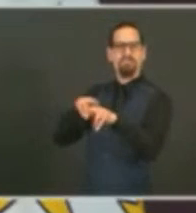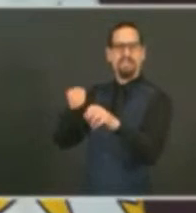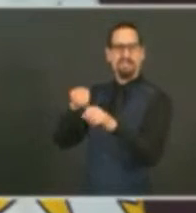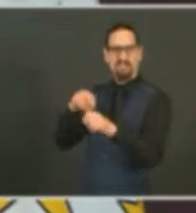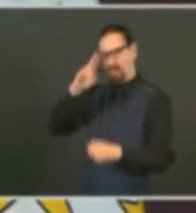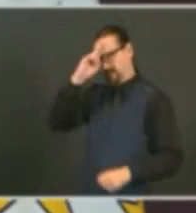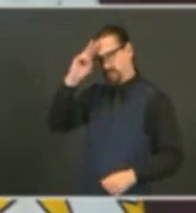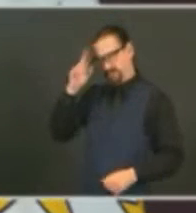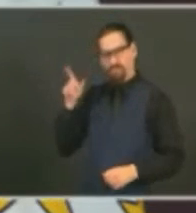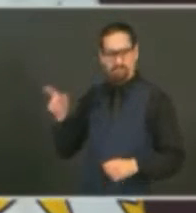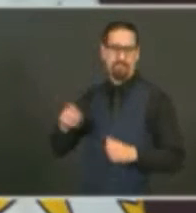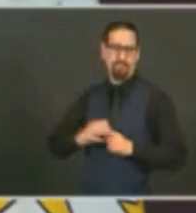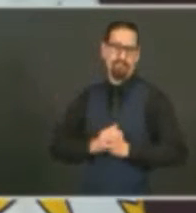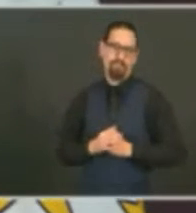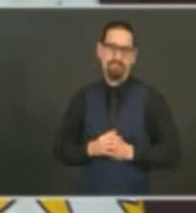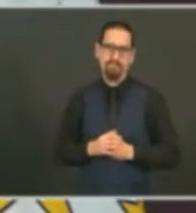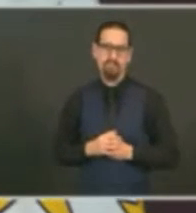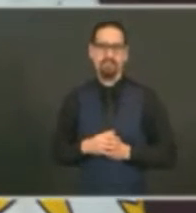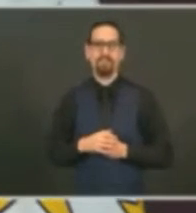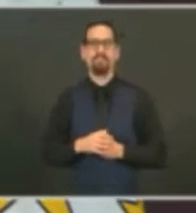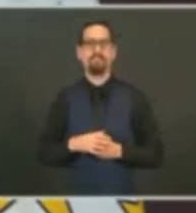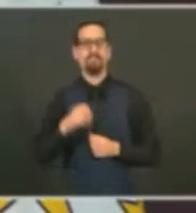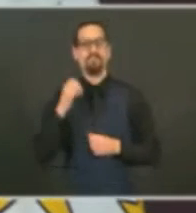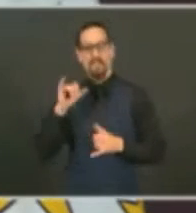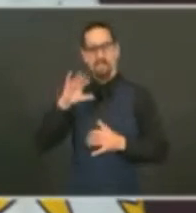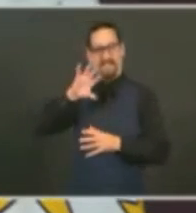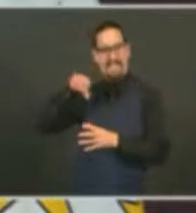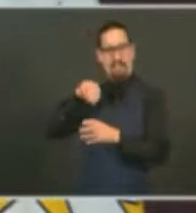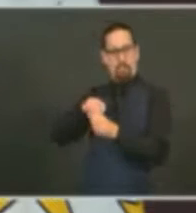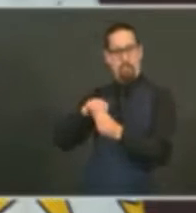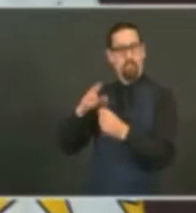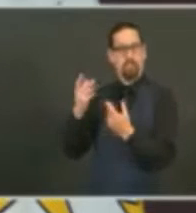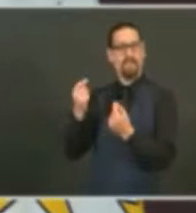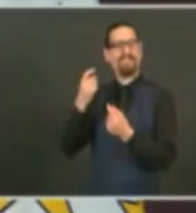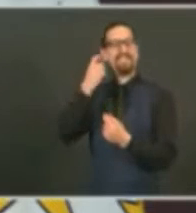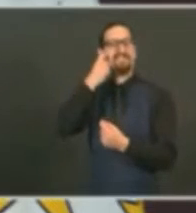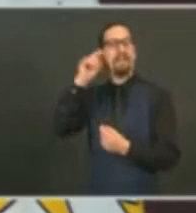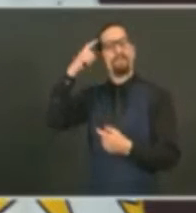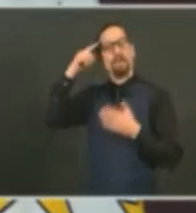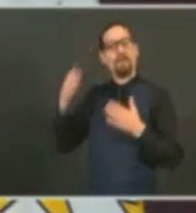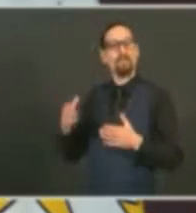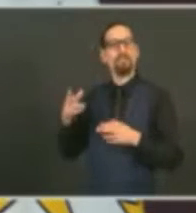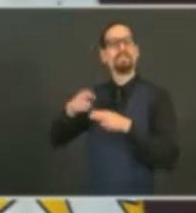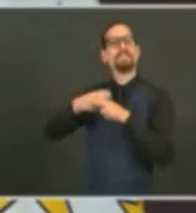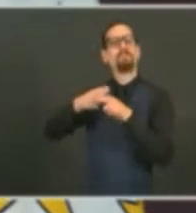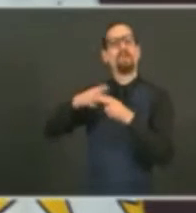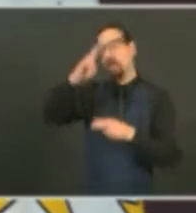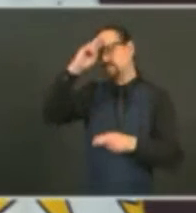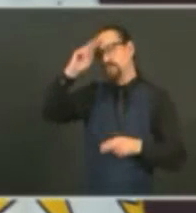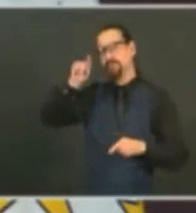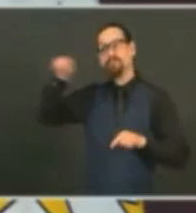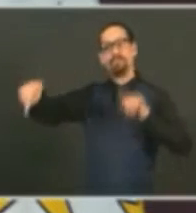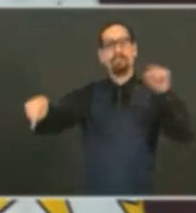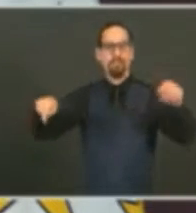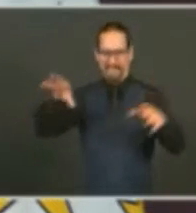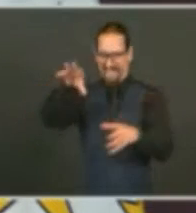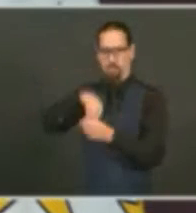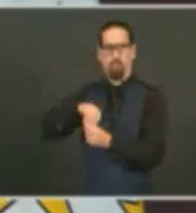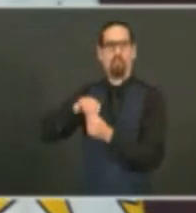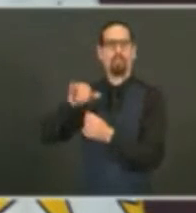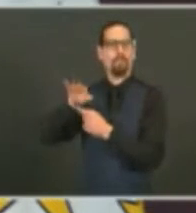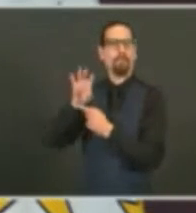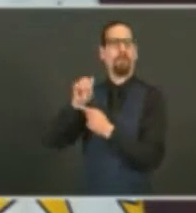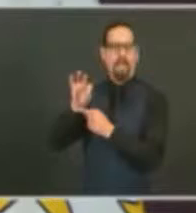the numbers the Governor shared from the alternate hospital sites, also referred to as the field hospitals. There